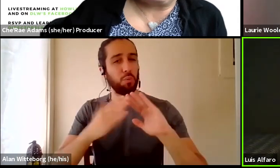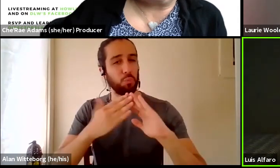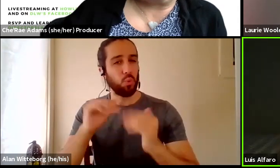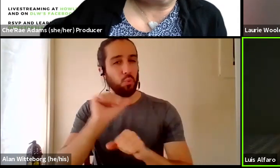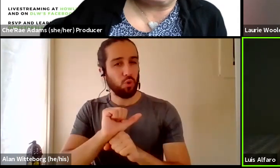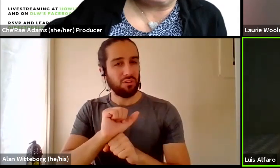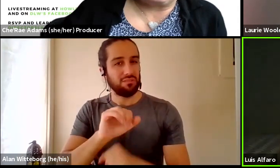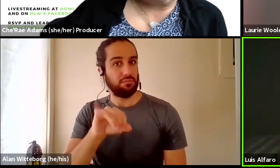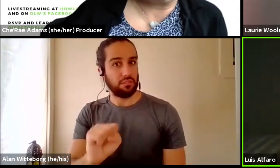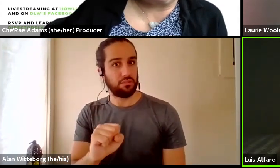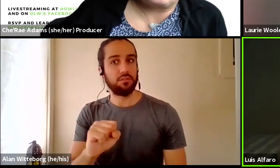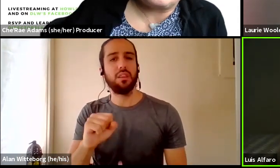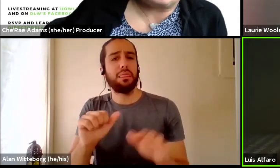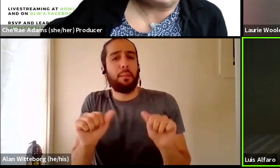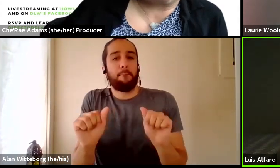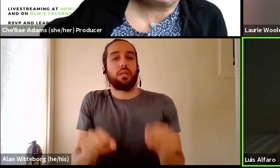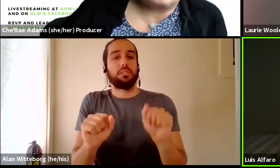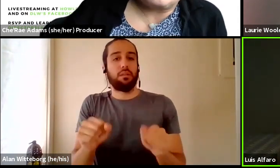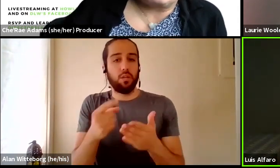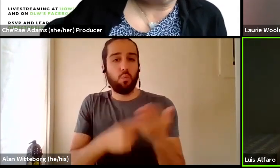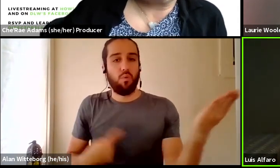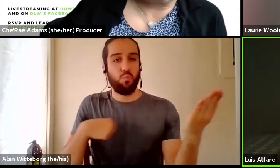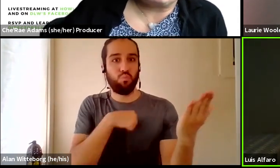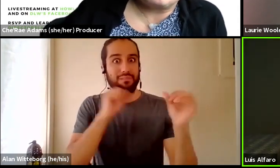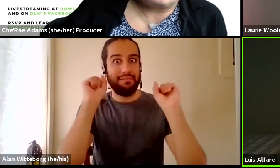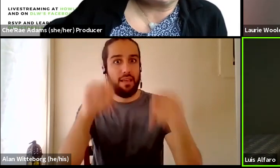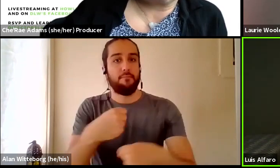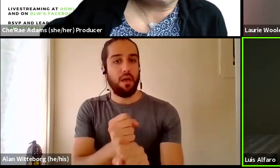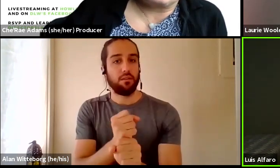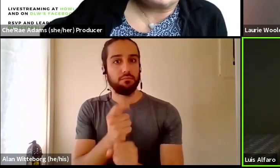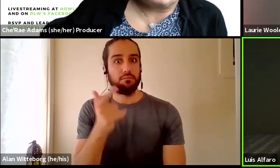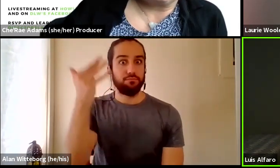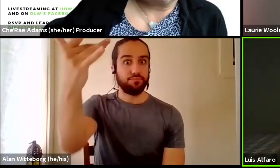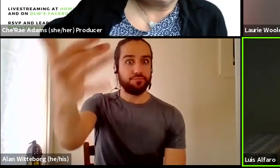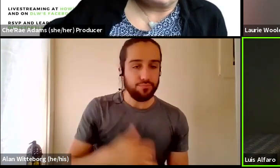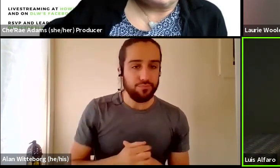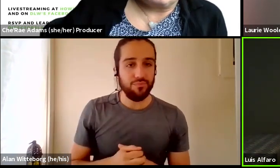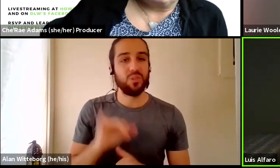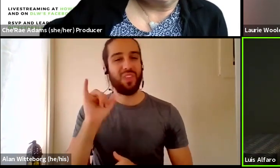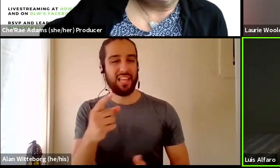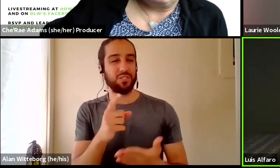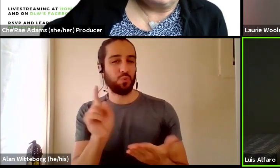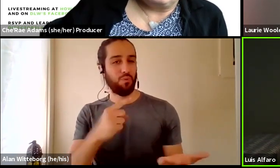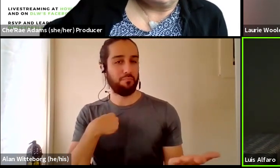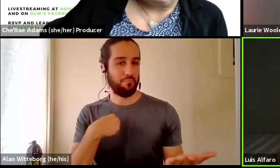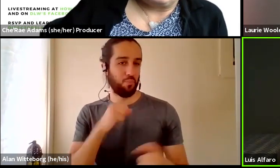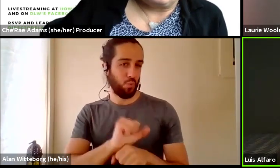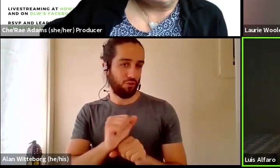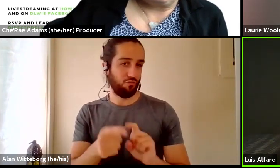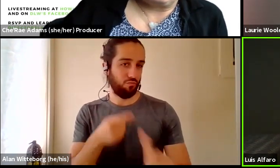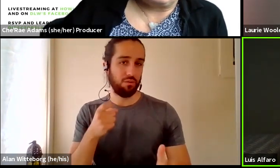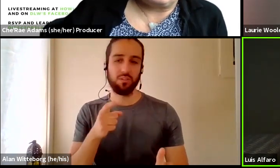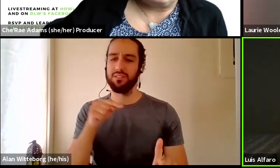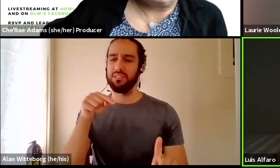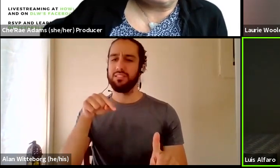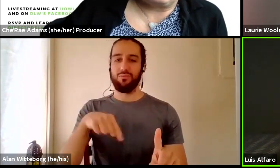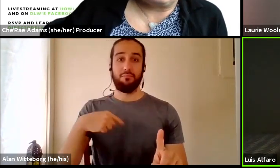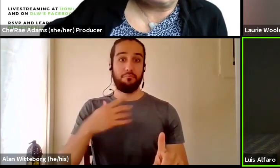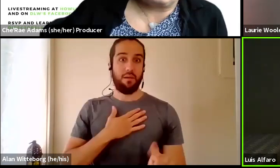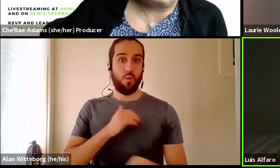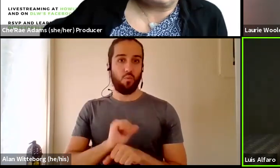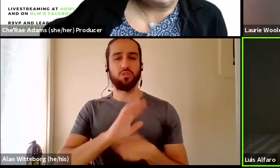what we're able to make, right? So that's where I'm working from. This is all about the possible. So